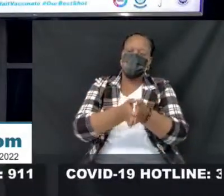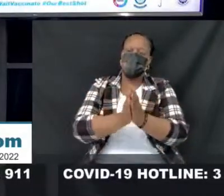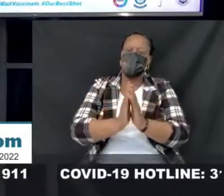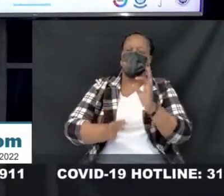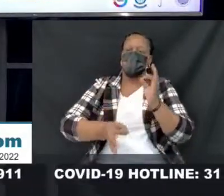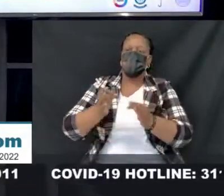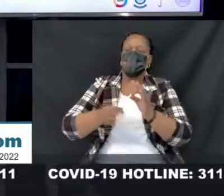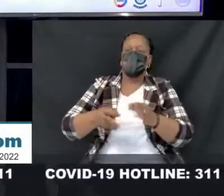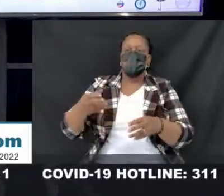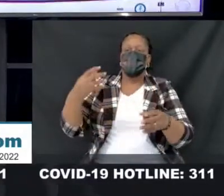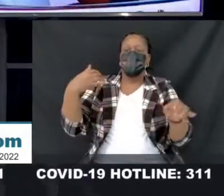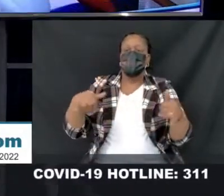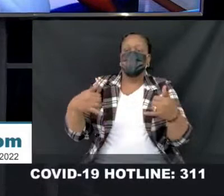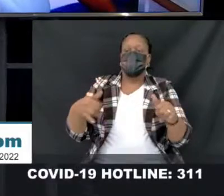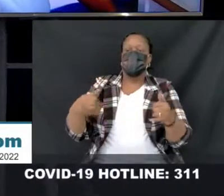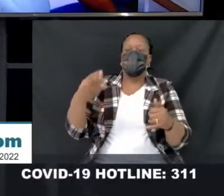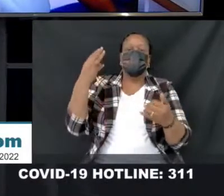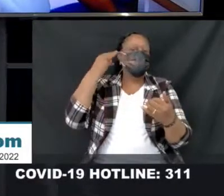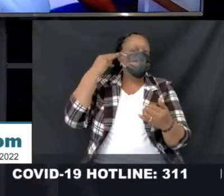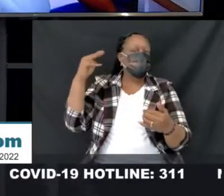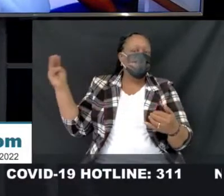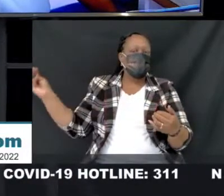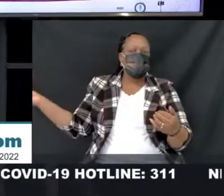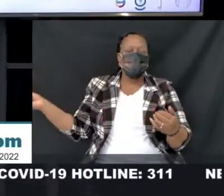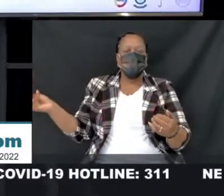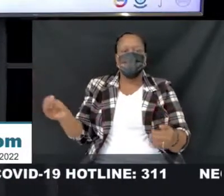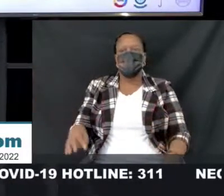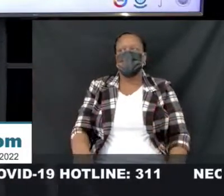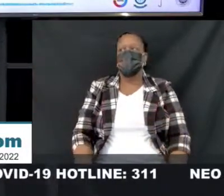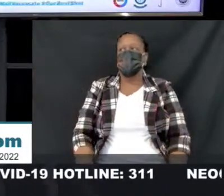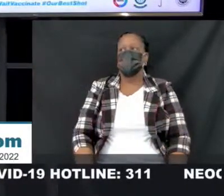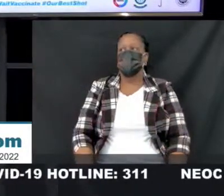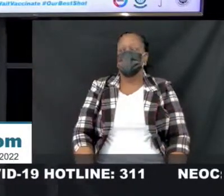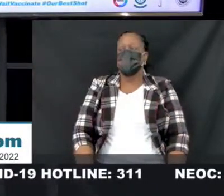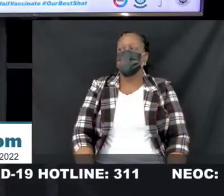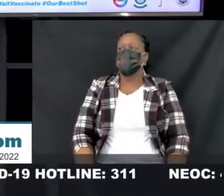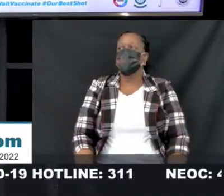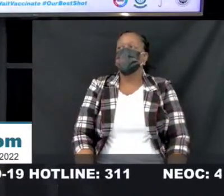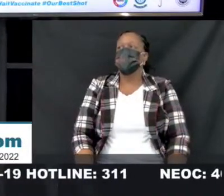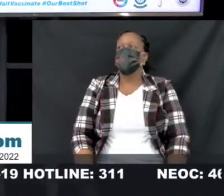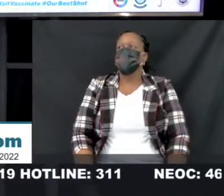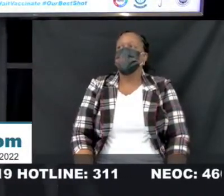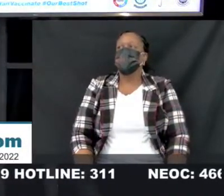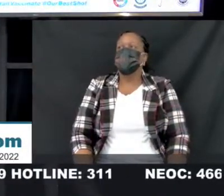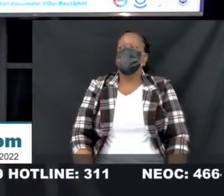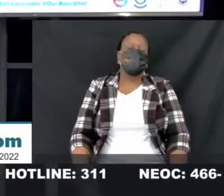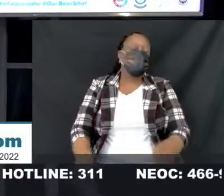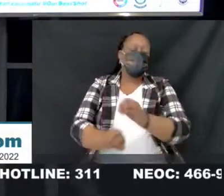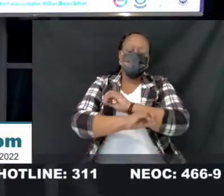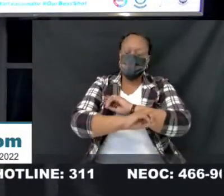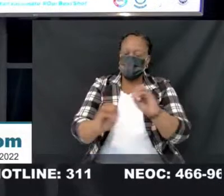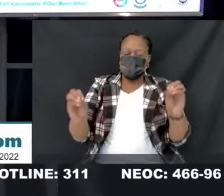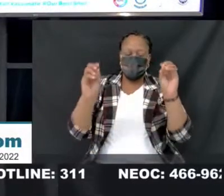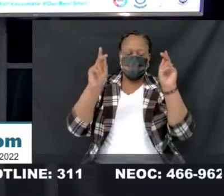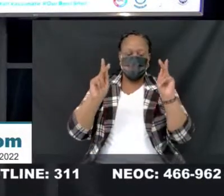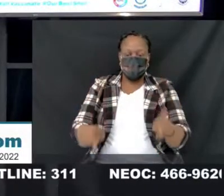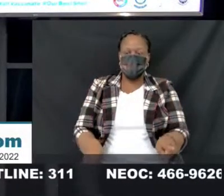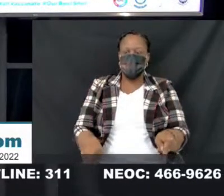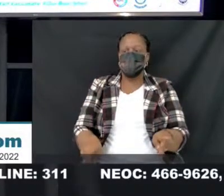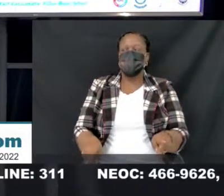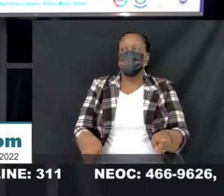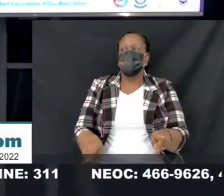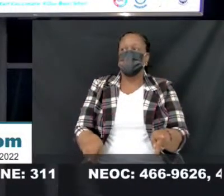56 of the Small Charges Act provides as follows. No person shall, except